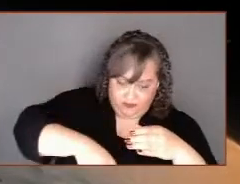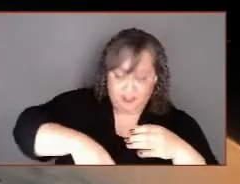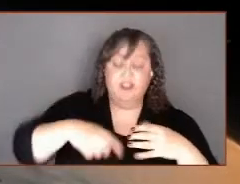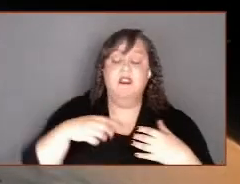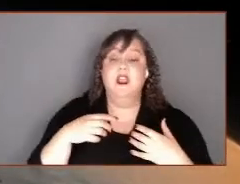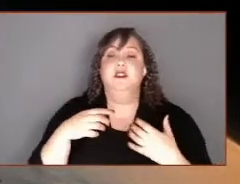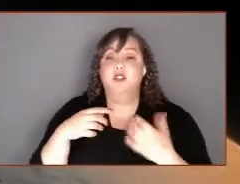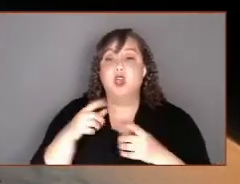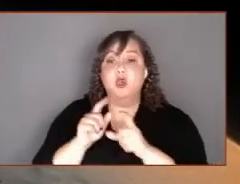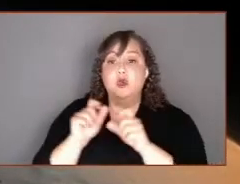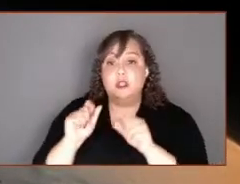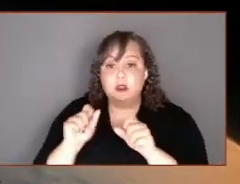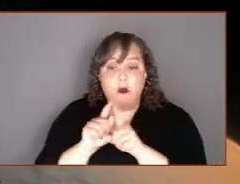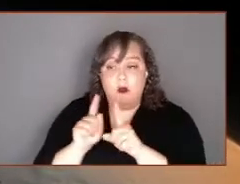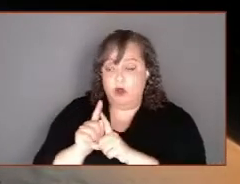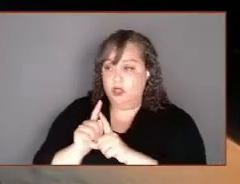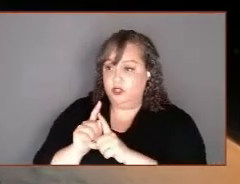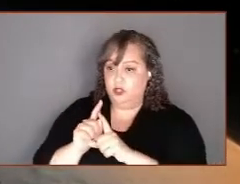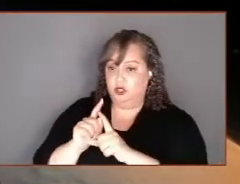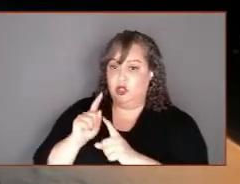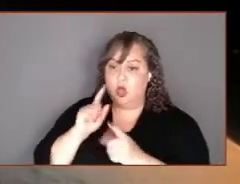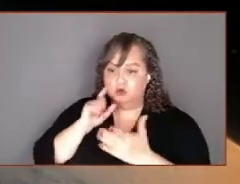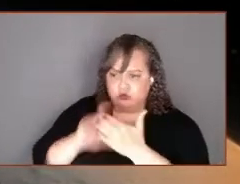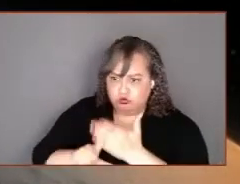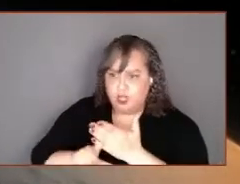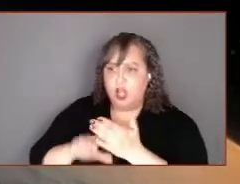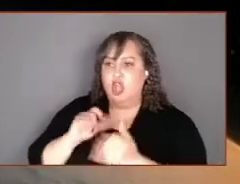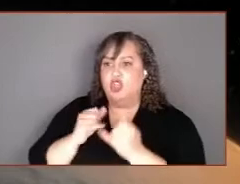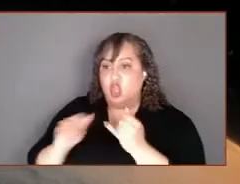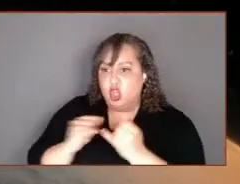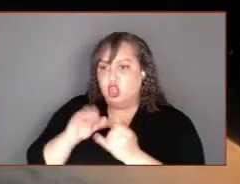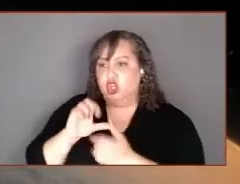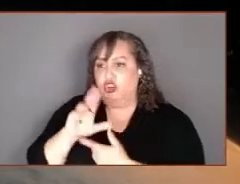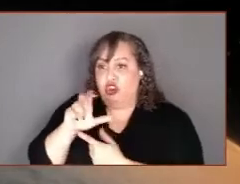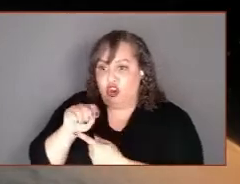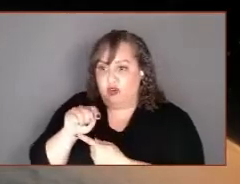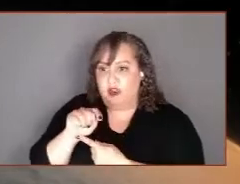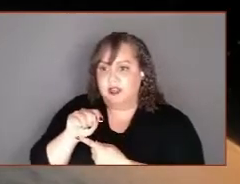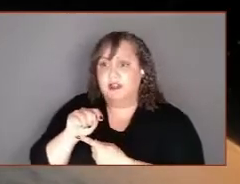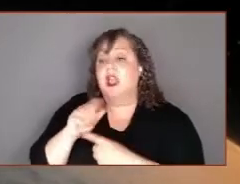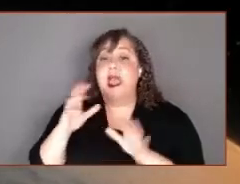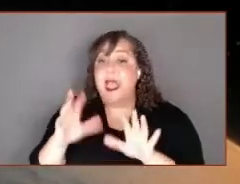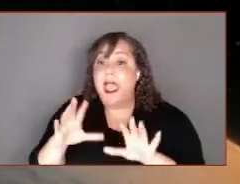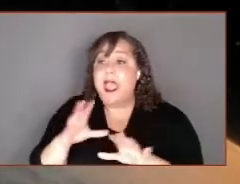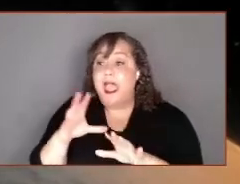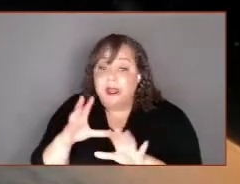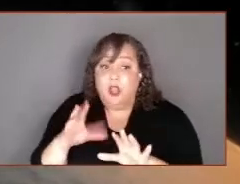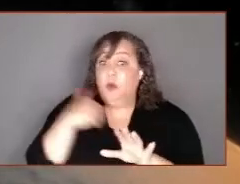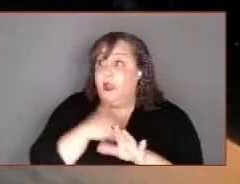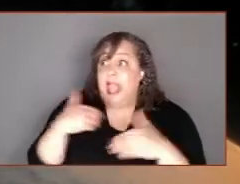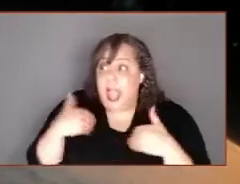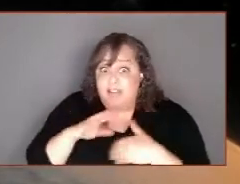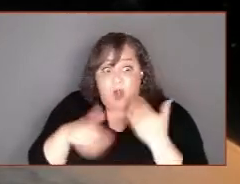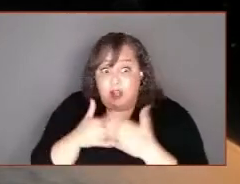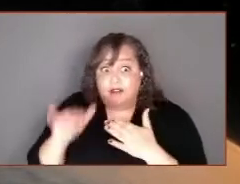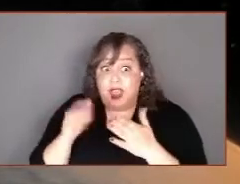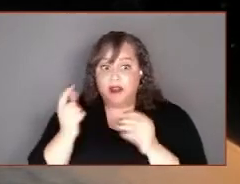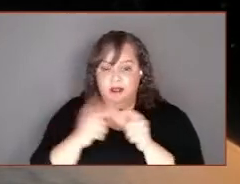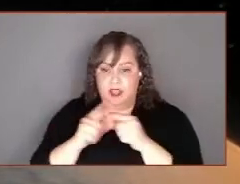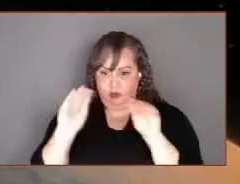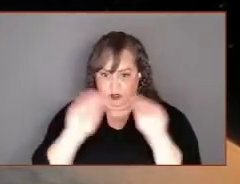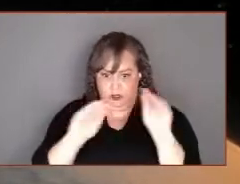also read the current of the drill bit, as well as, yeah, that's pretty much it. And we have all of that, and then we map it into like a neural